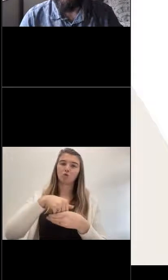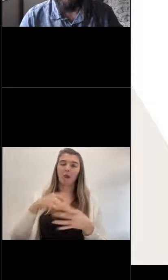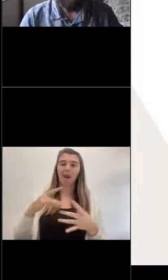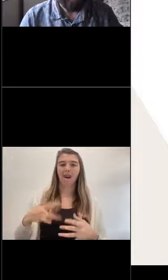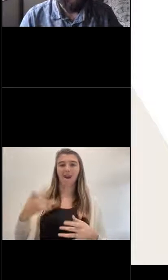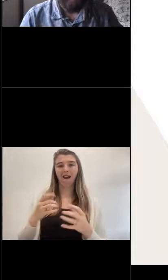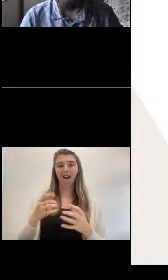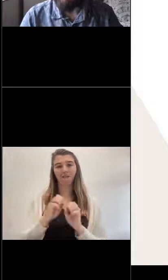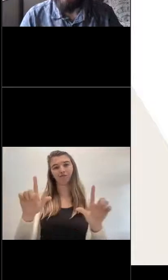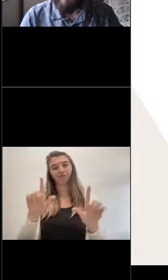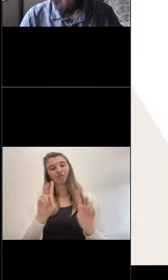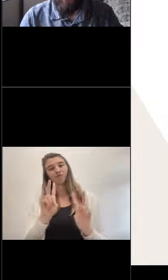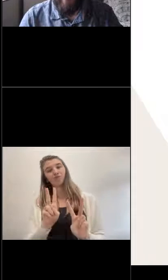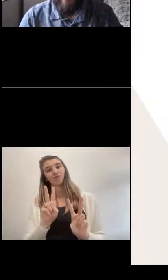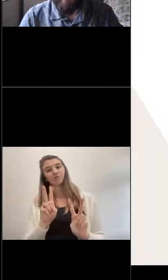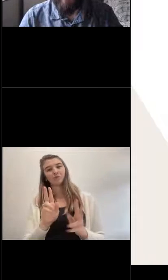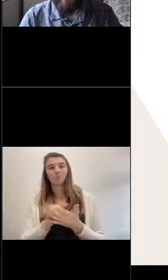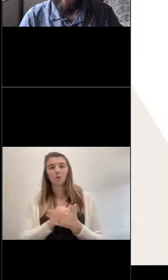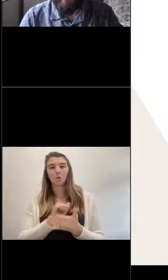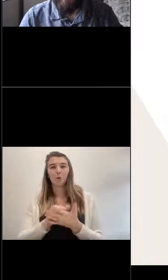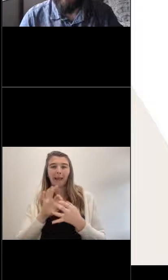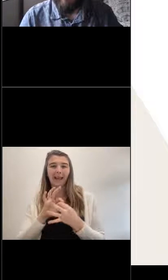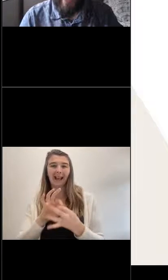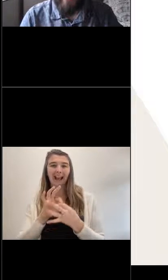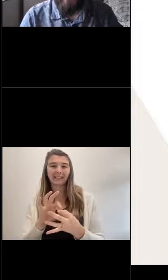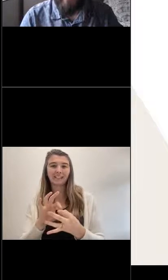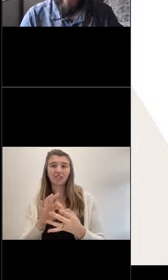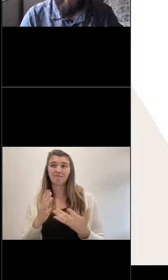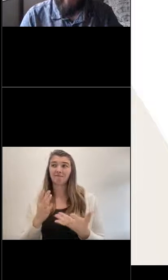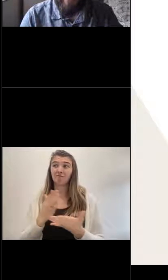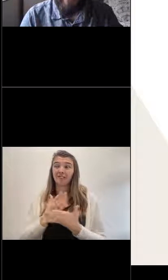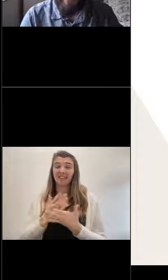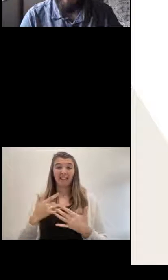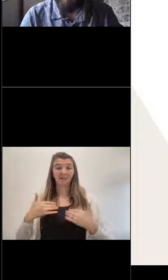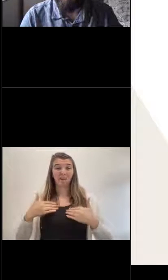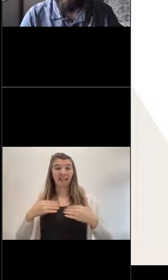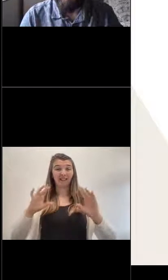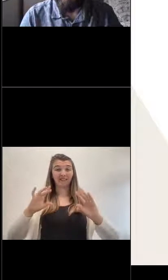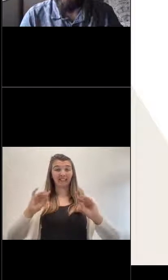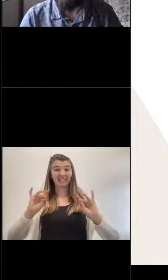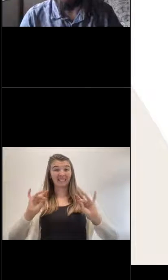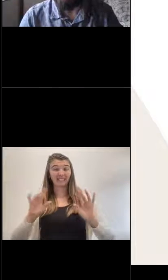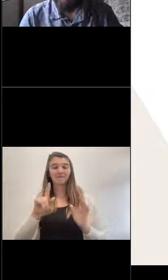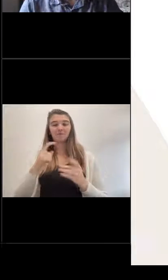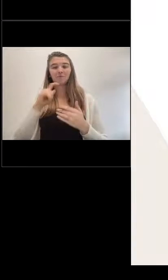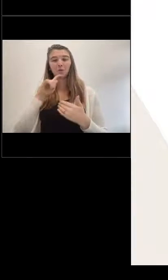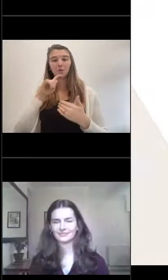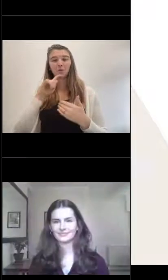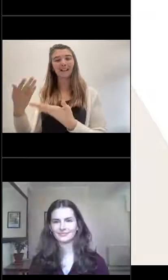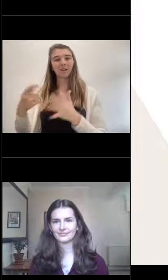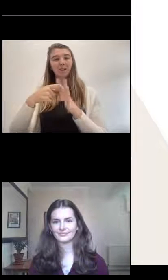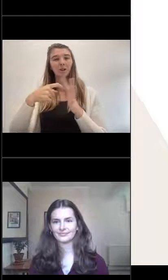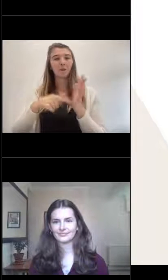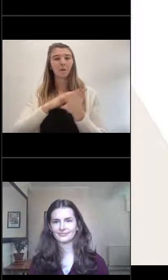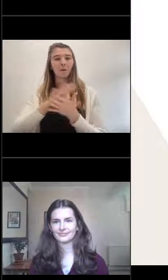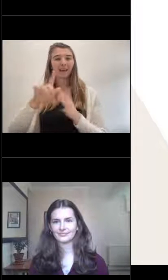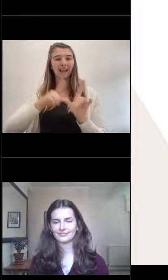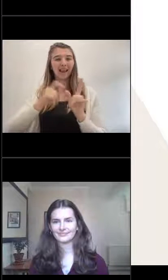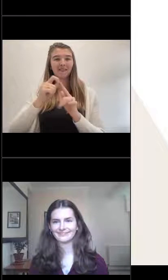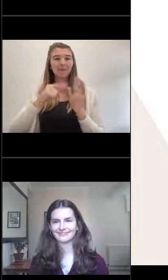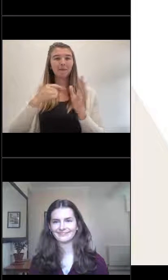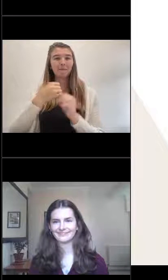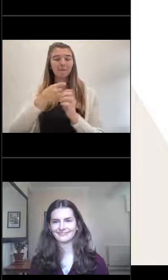engaged. That's basically all I have to say for now. So I'm going to hand over to Kathy Page. Again, she's from the RSC's policy team. She's worked